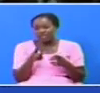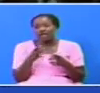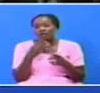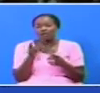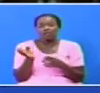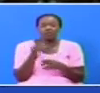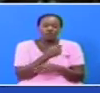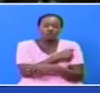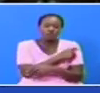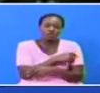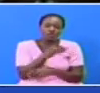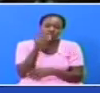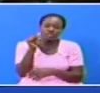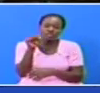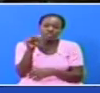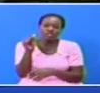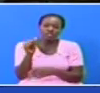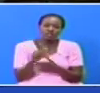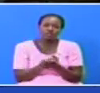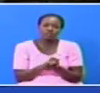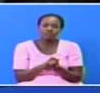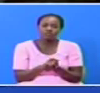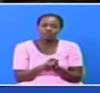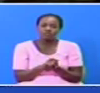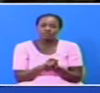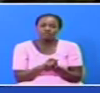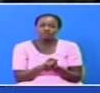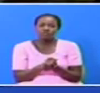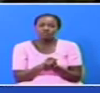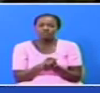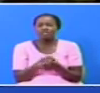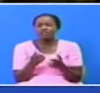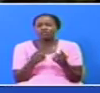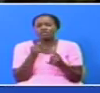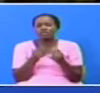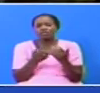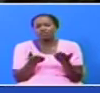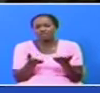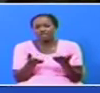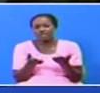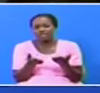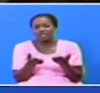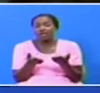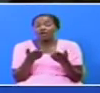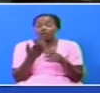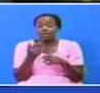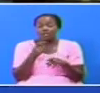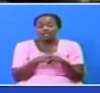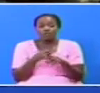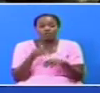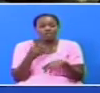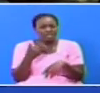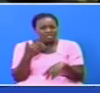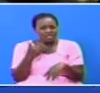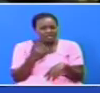kufanywa. Deserve a family, so if the family cannot be found, we also pray for an adoptive family. Right now we have 27